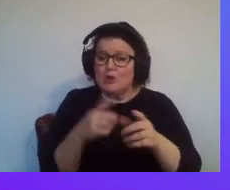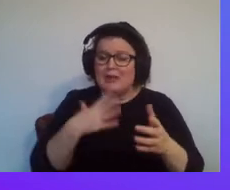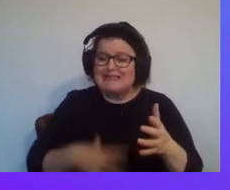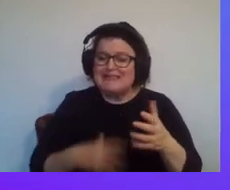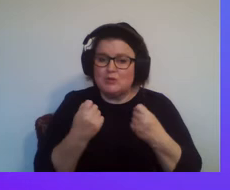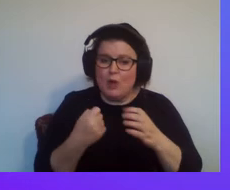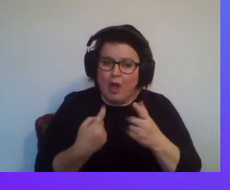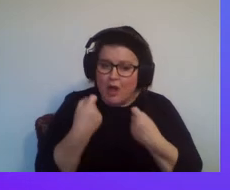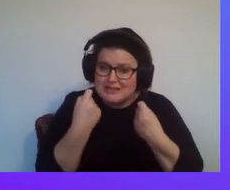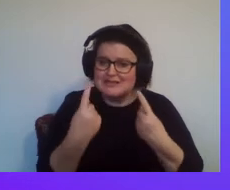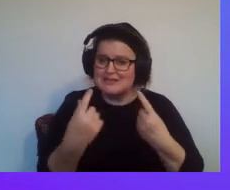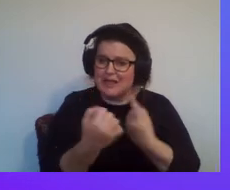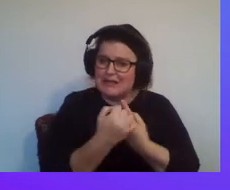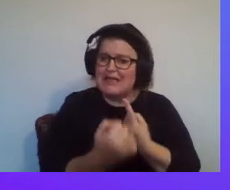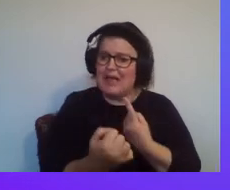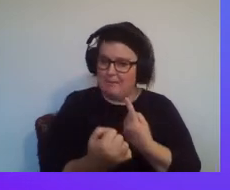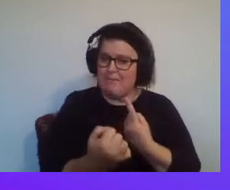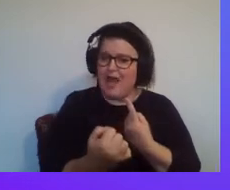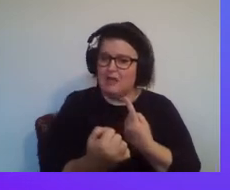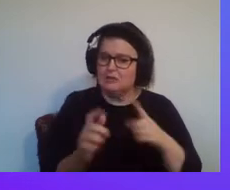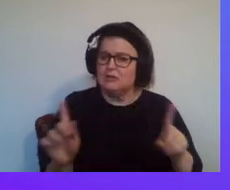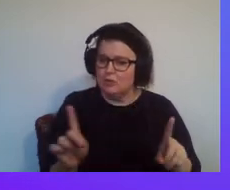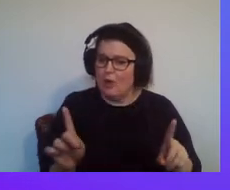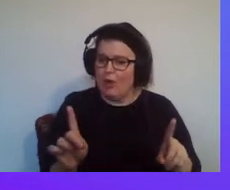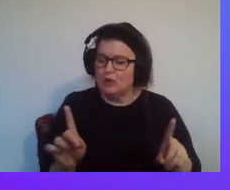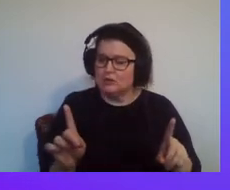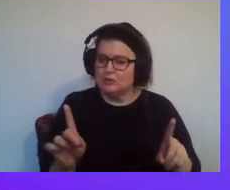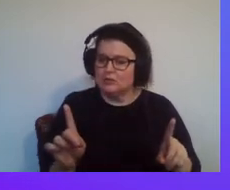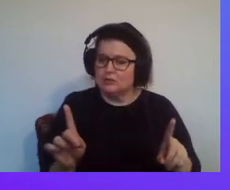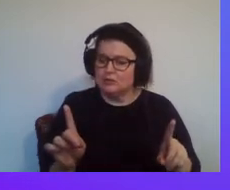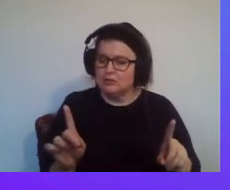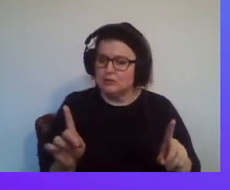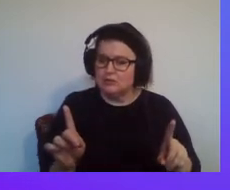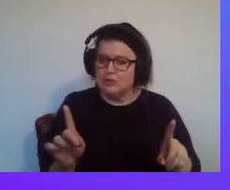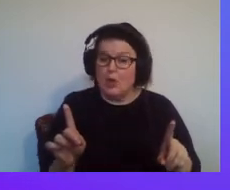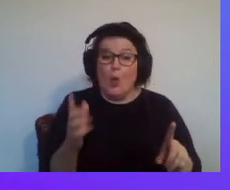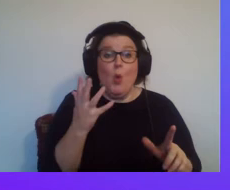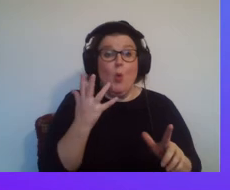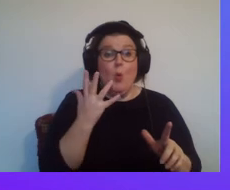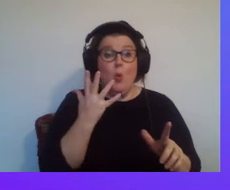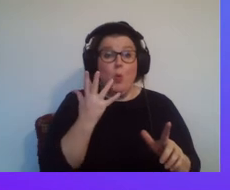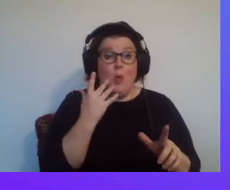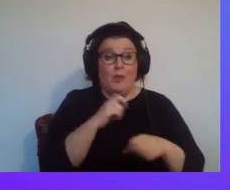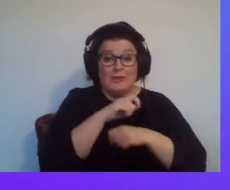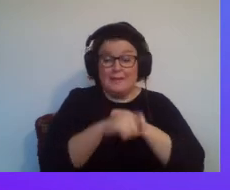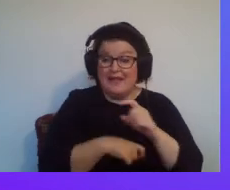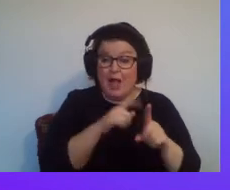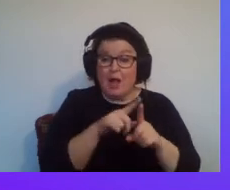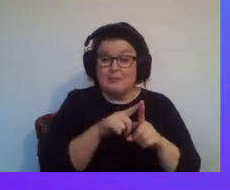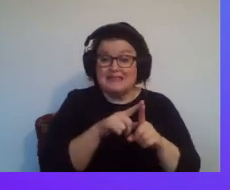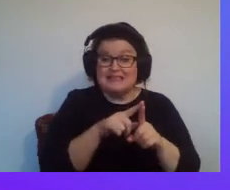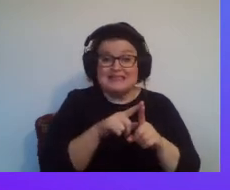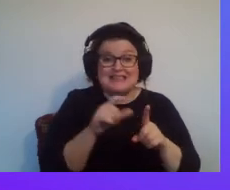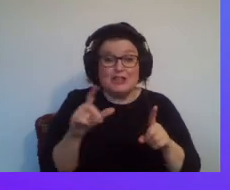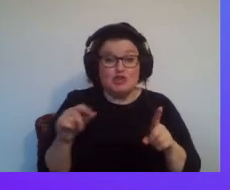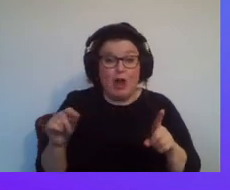this has had on them. One of the things I was very aware of is as soon as we digitalized, that